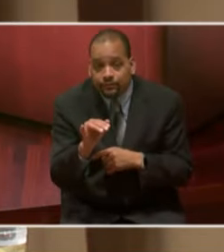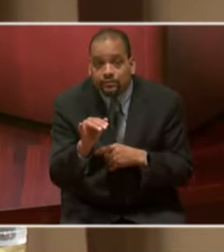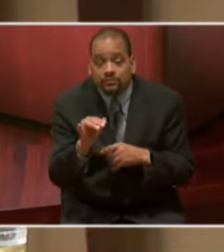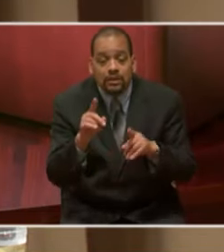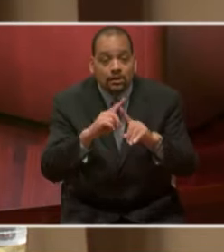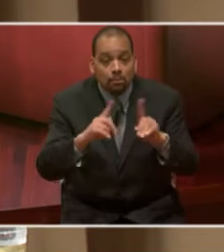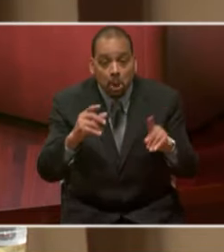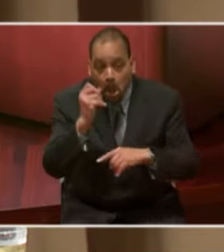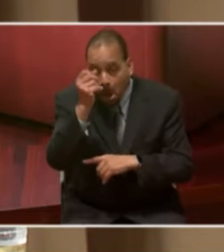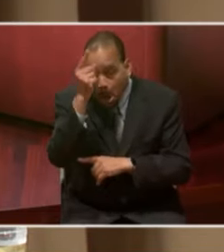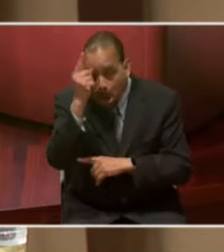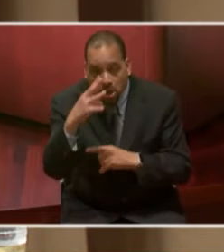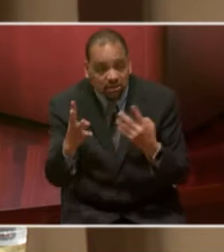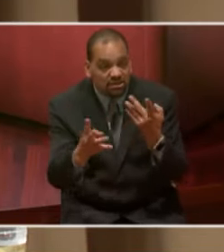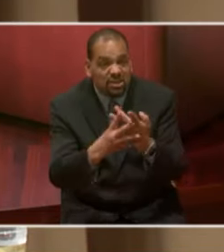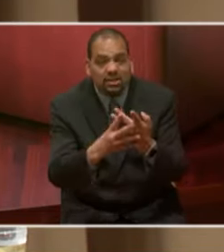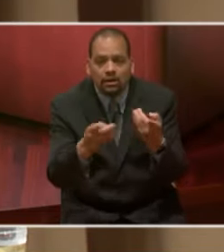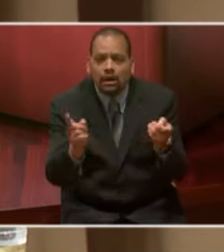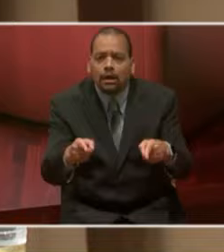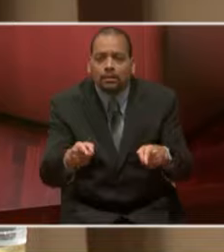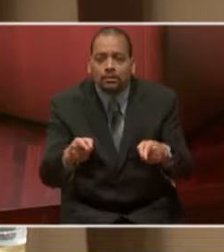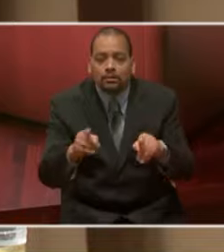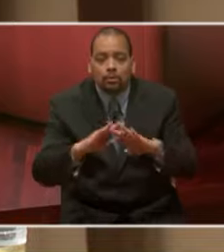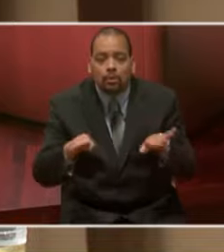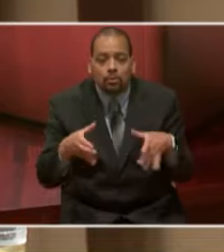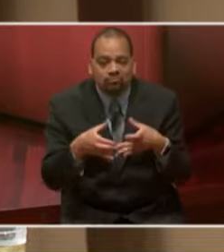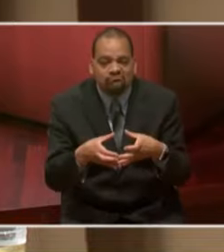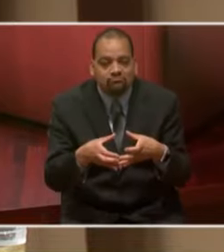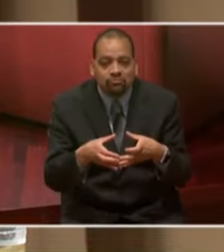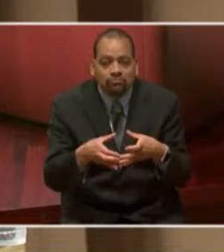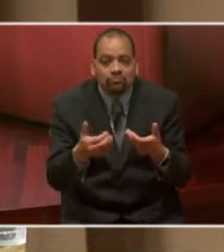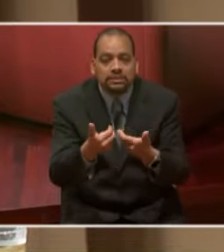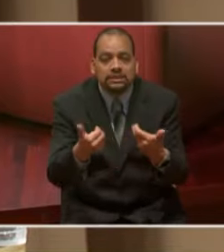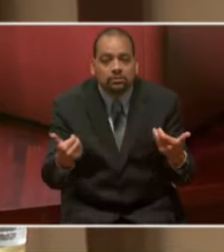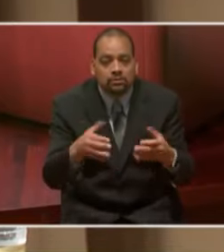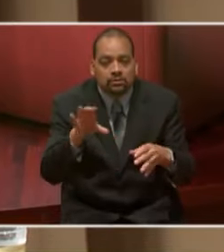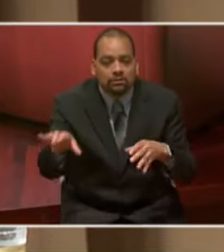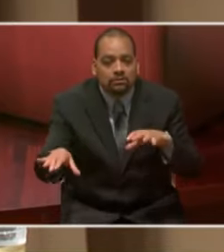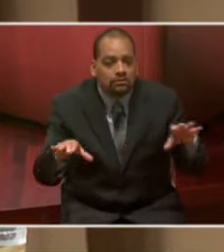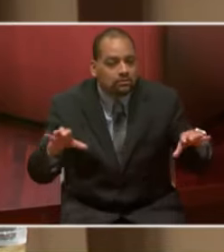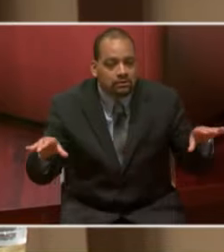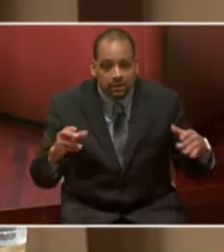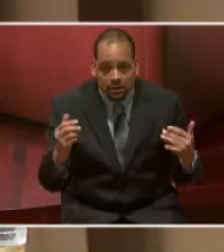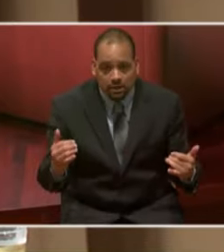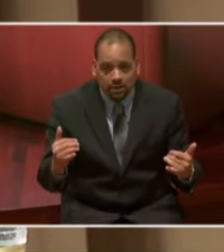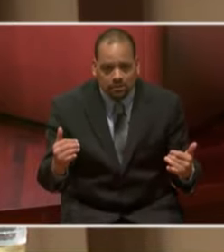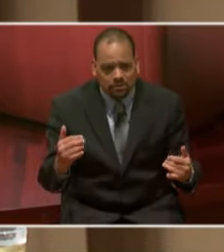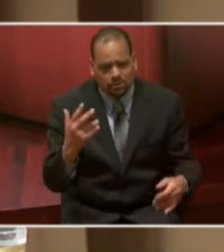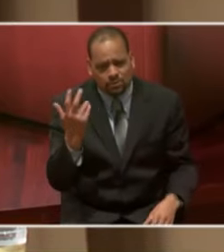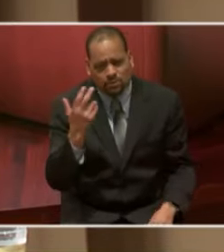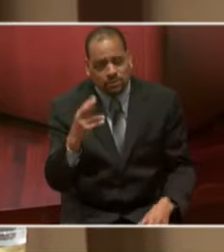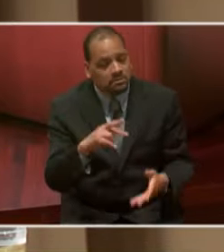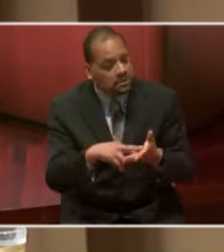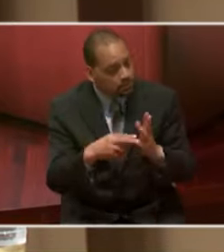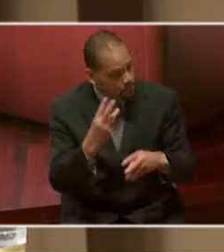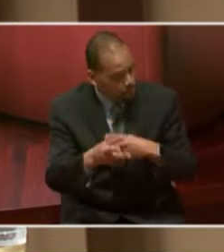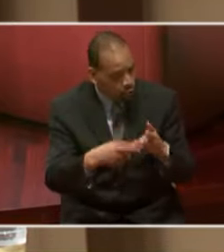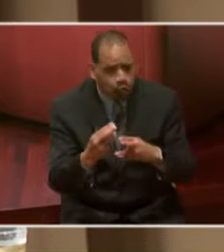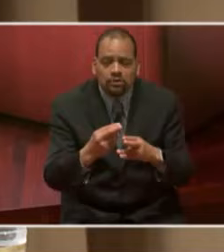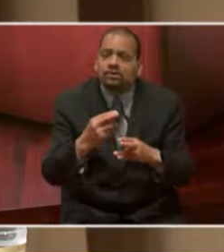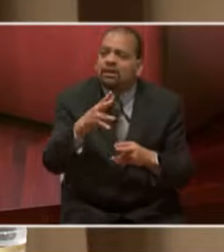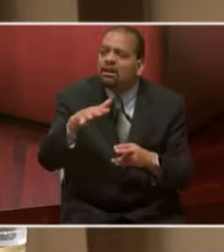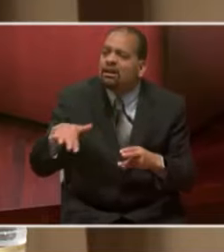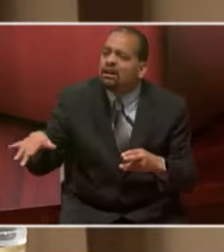And it was 13 of us, seven whites and six African-American. Back in 1961, black people and white